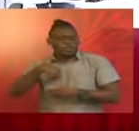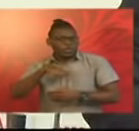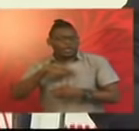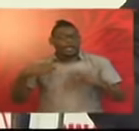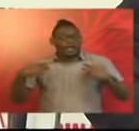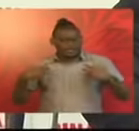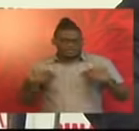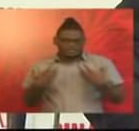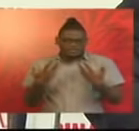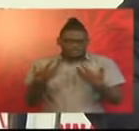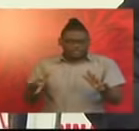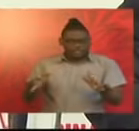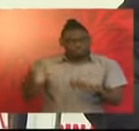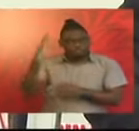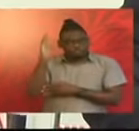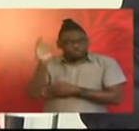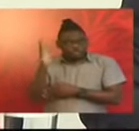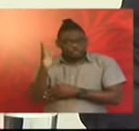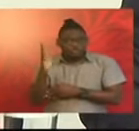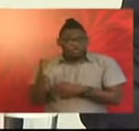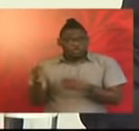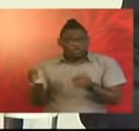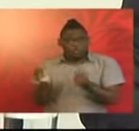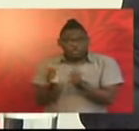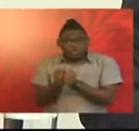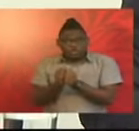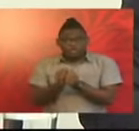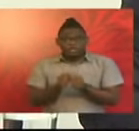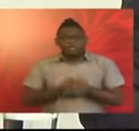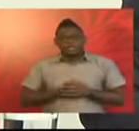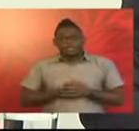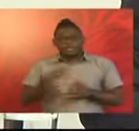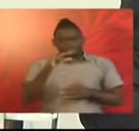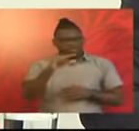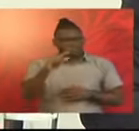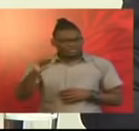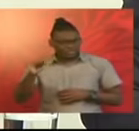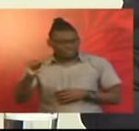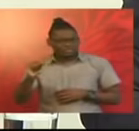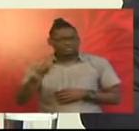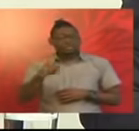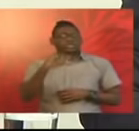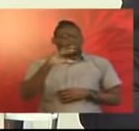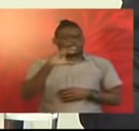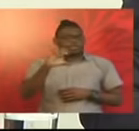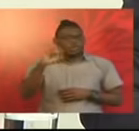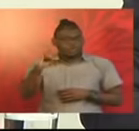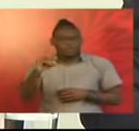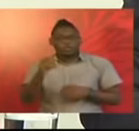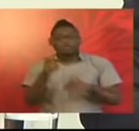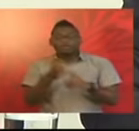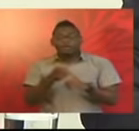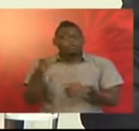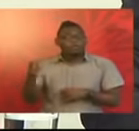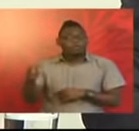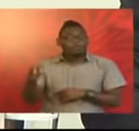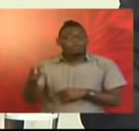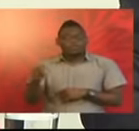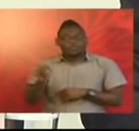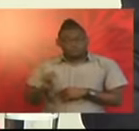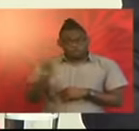presentation with Mr. Davlin Thomas, CEO of the NCRHA, Mr. Thomas will update us on the vaccination rollout in